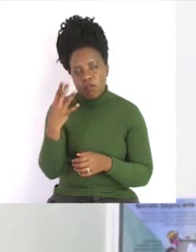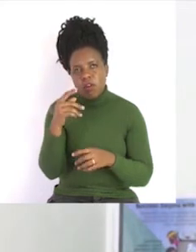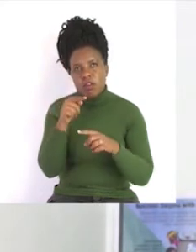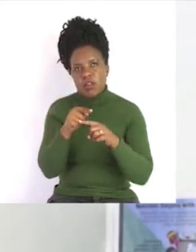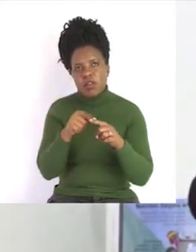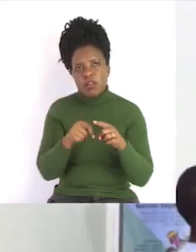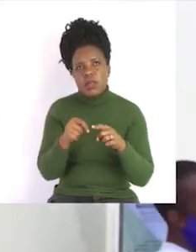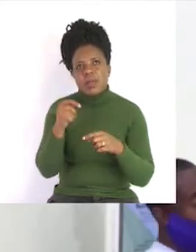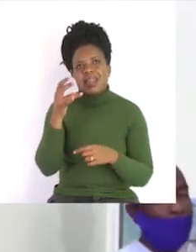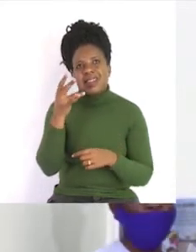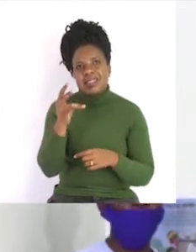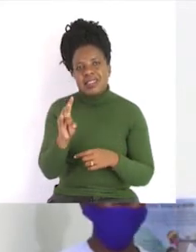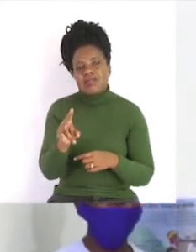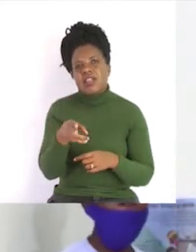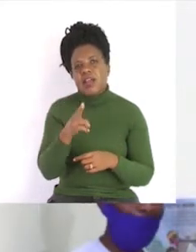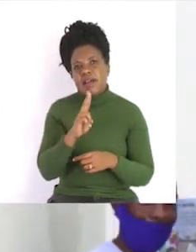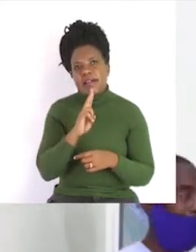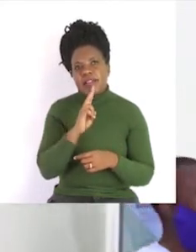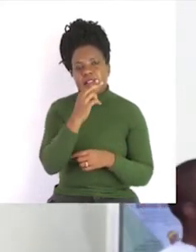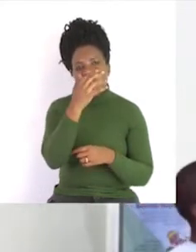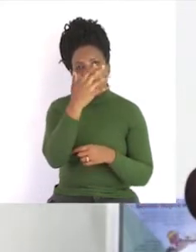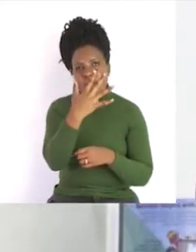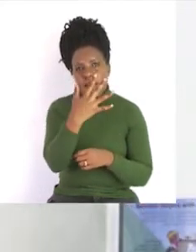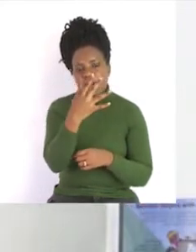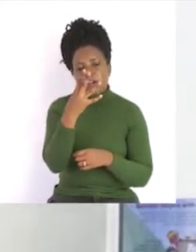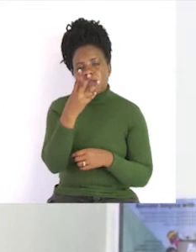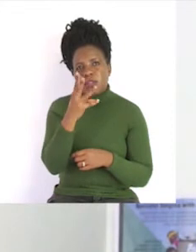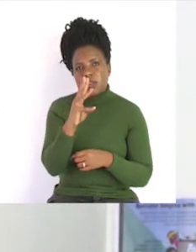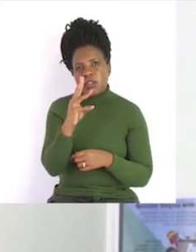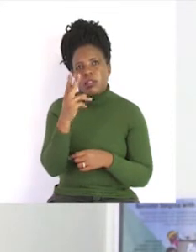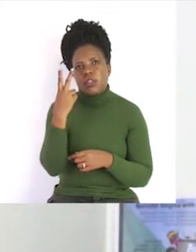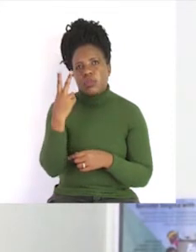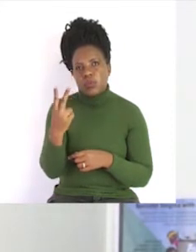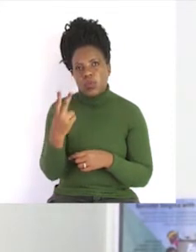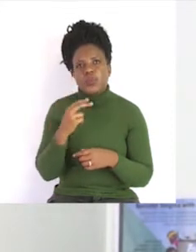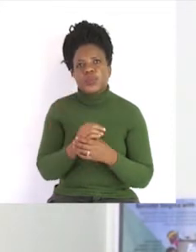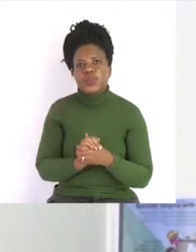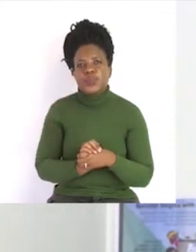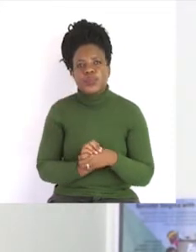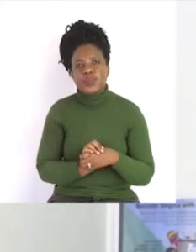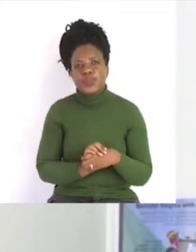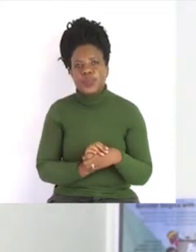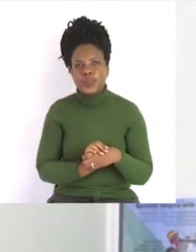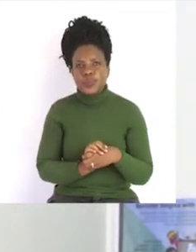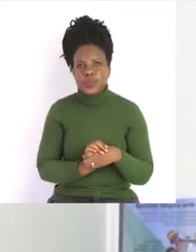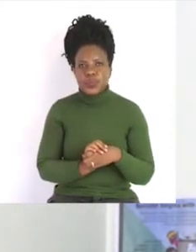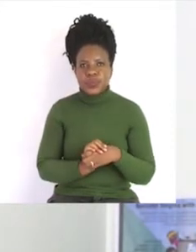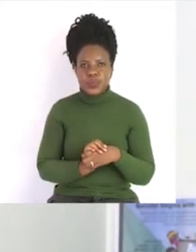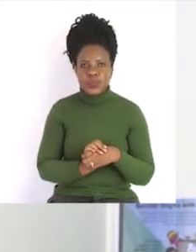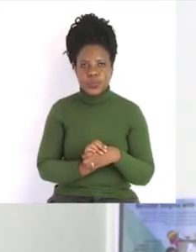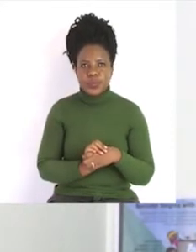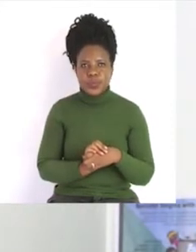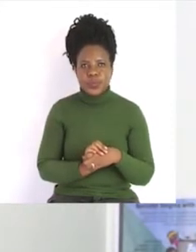562. Are we together? All right. Let's do the next example. Notice that this